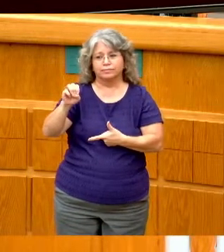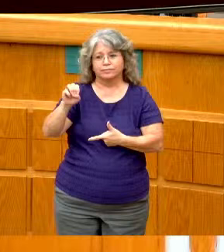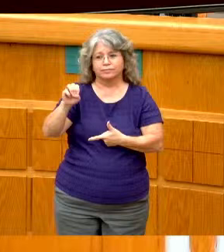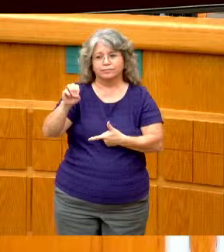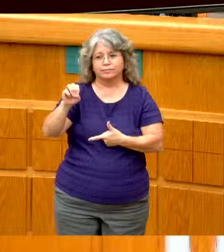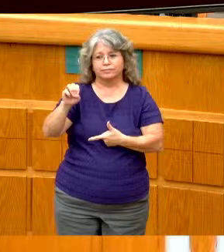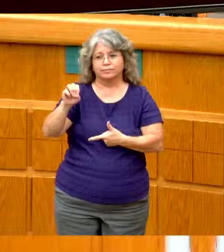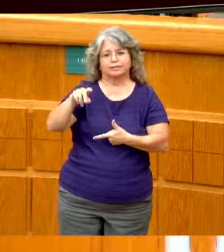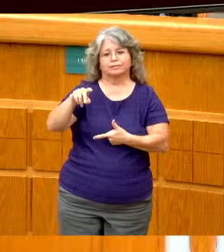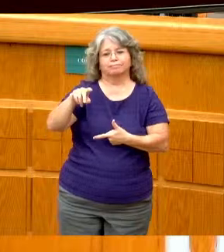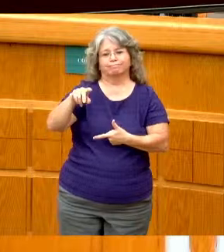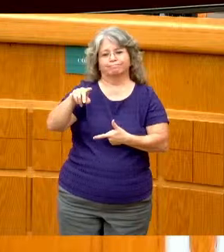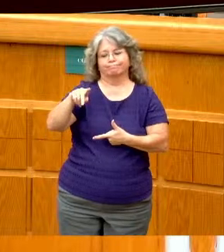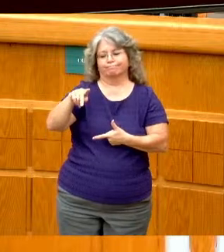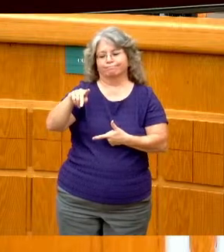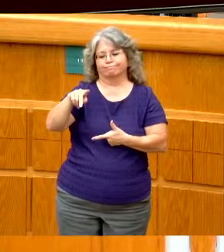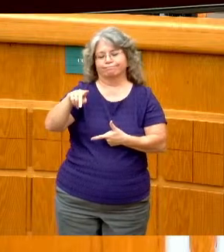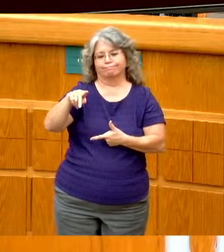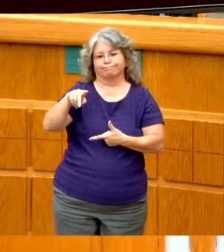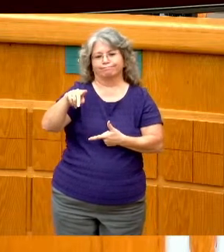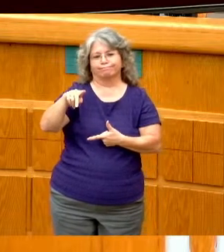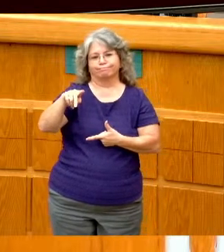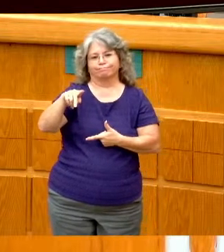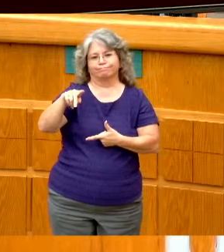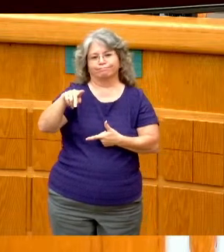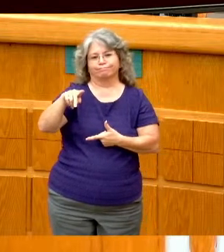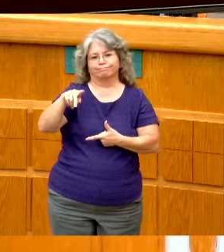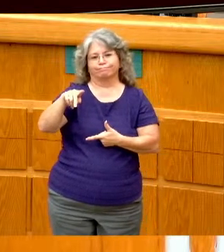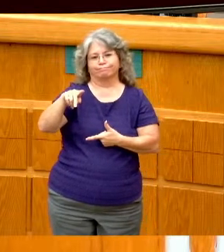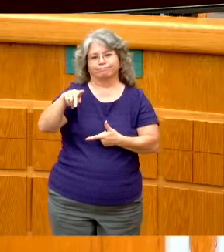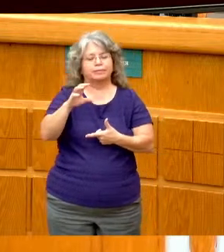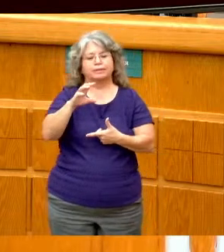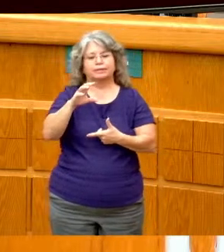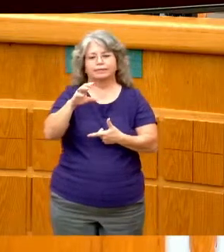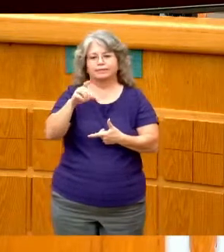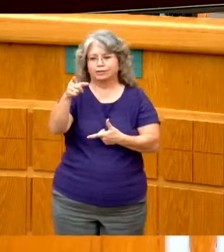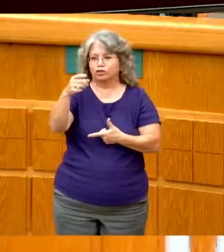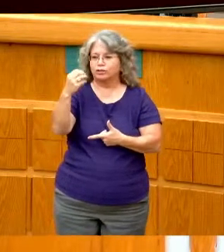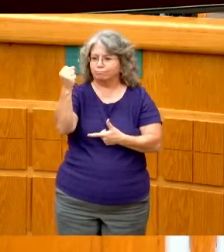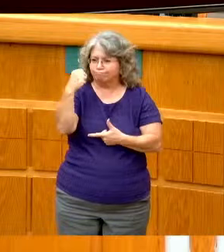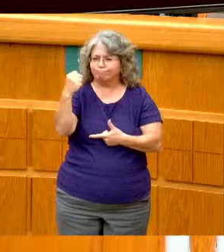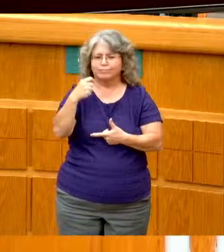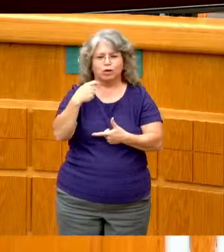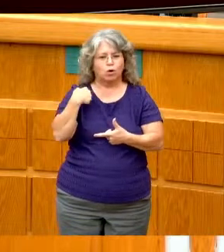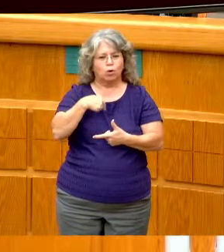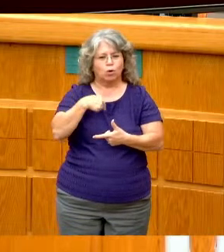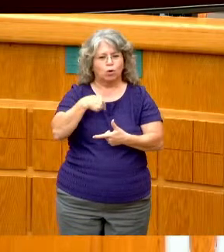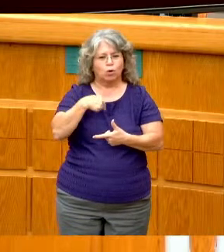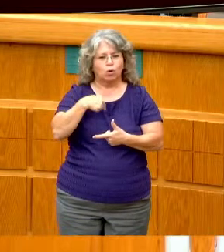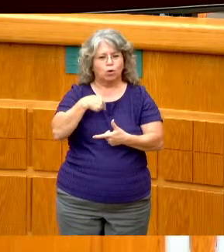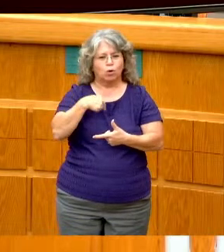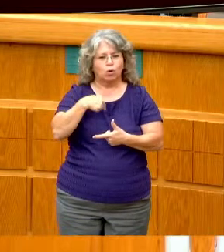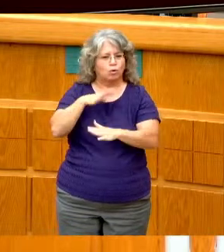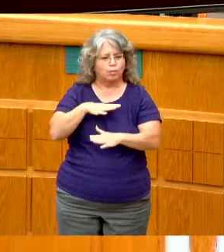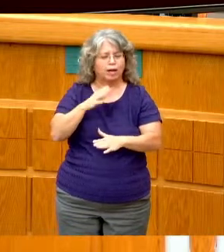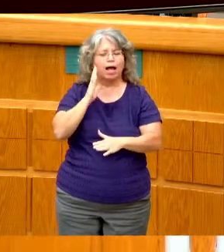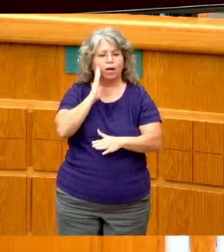super women. And we're full of super women here in Nueces County, aren't we? So let's repeat it and end